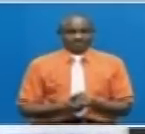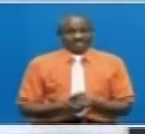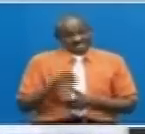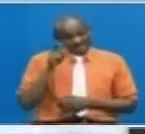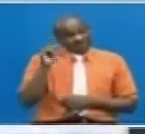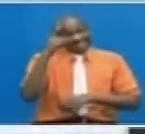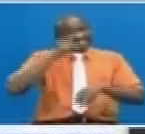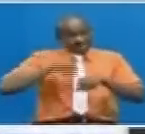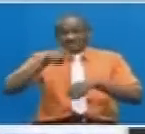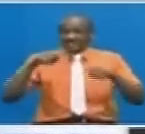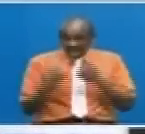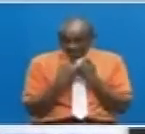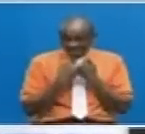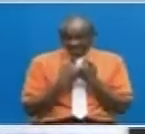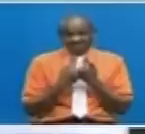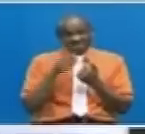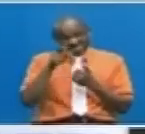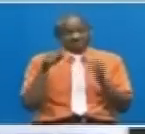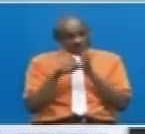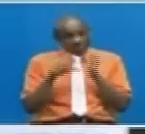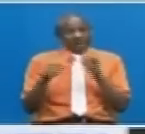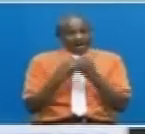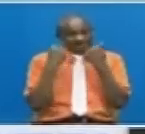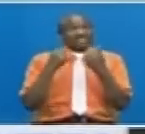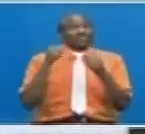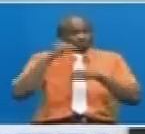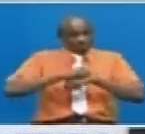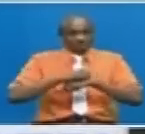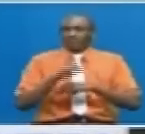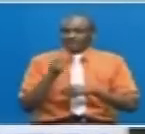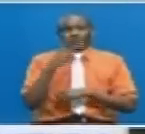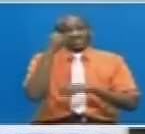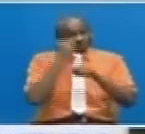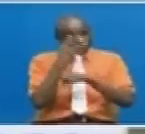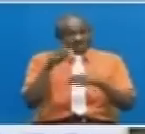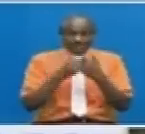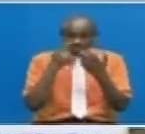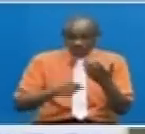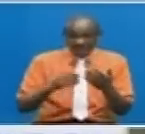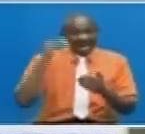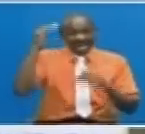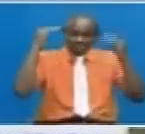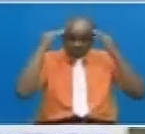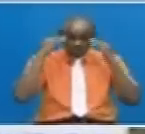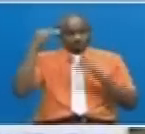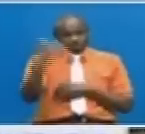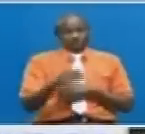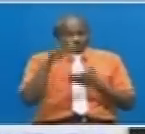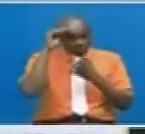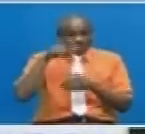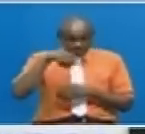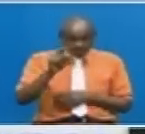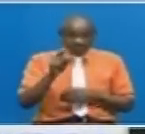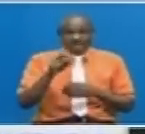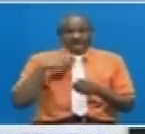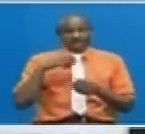This is not the first time a religious controversy has occurred in schools. In 2014, the High Court stopped Muslim students at